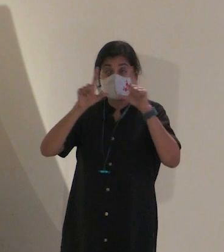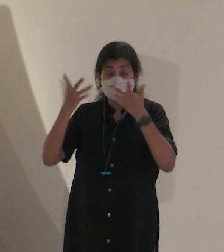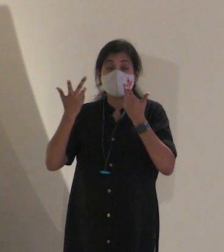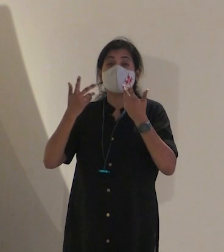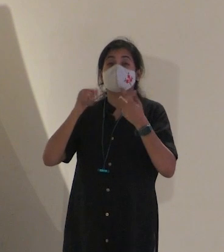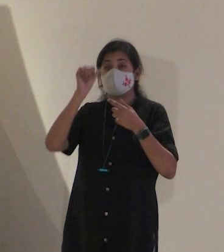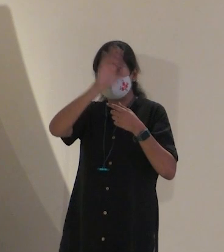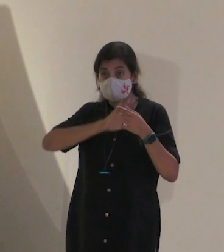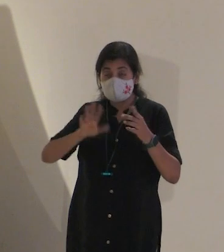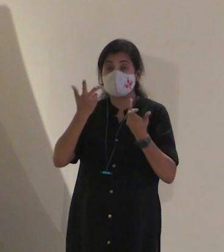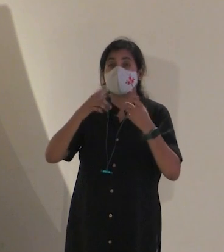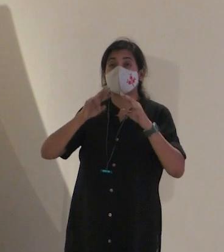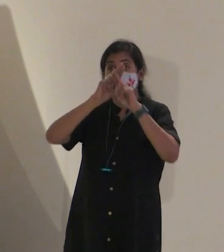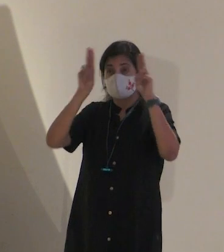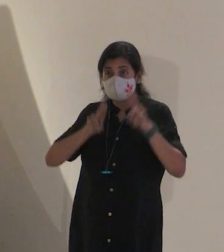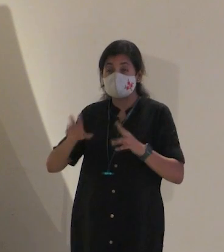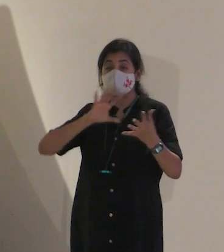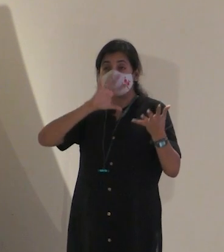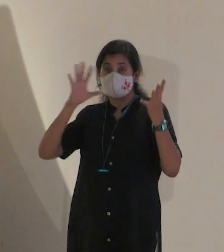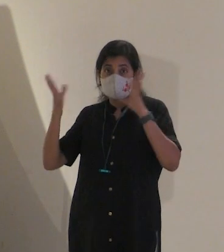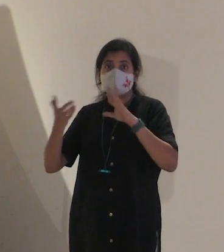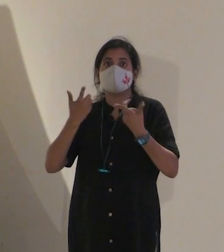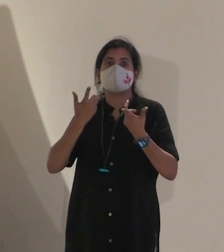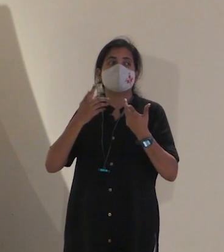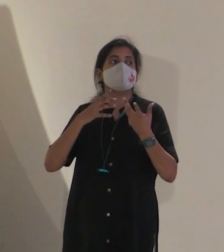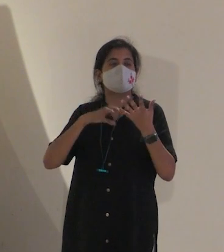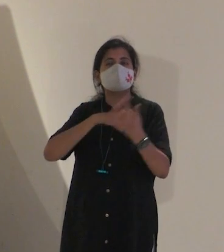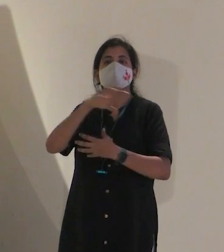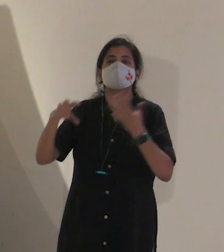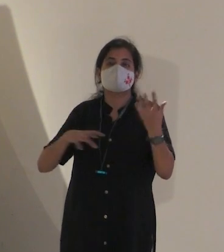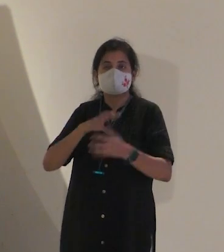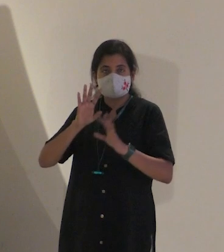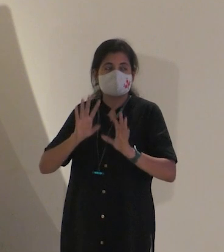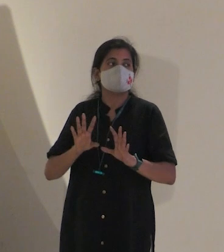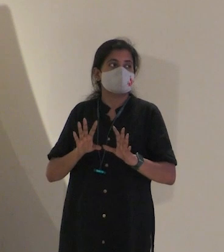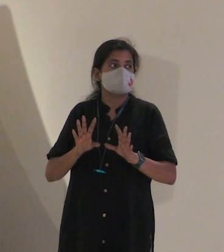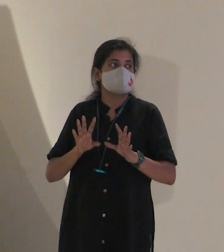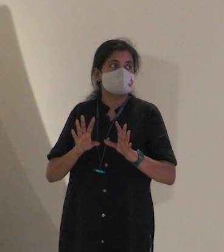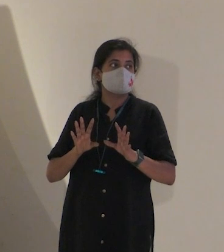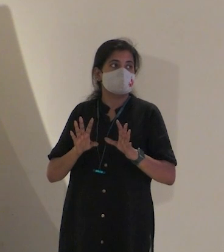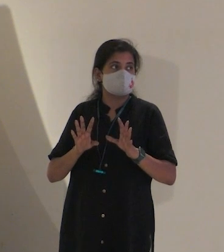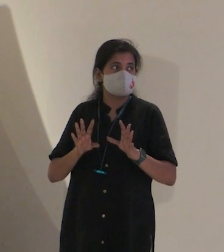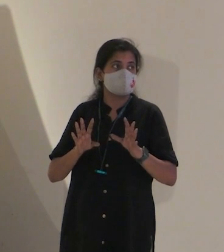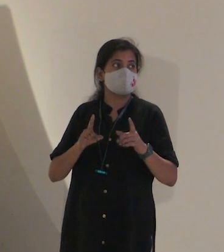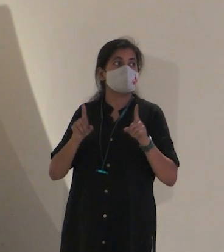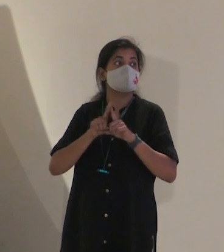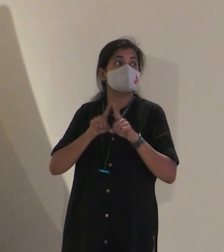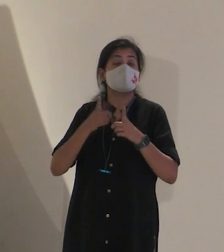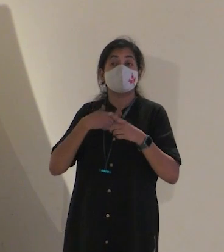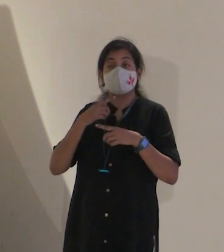Indian, universal museums, have been completely messed up. However much there will something like a Government of